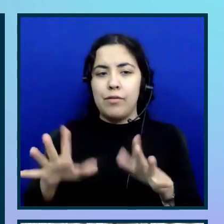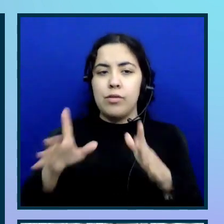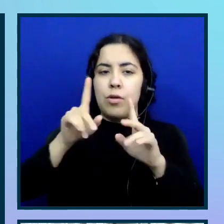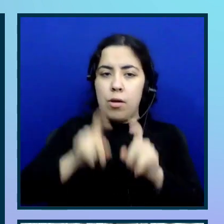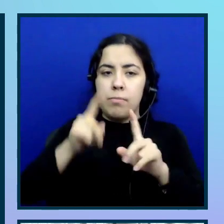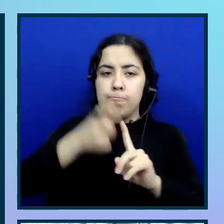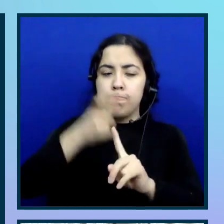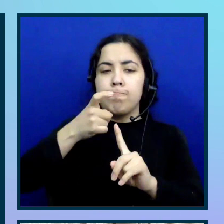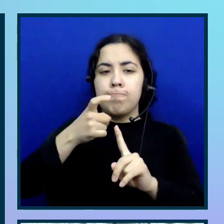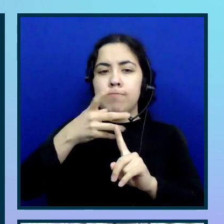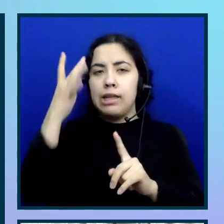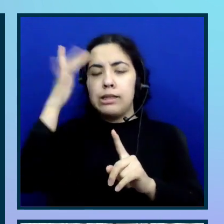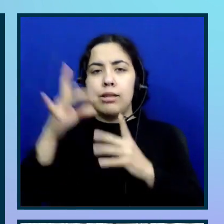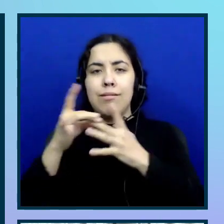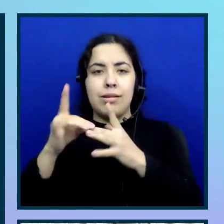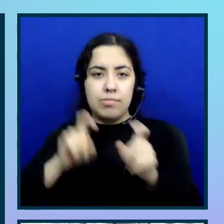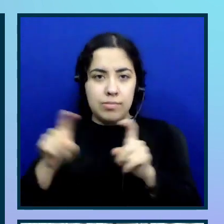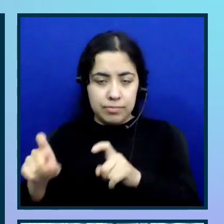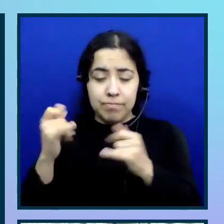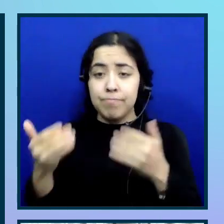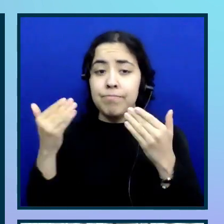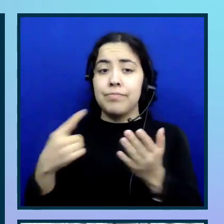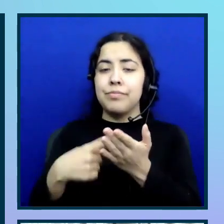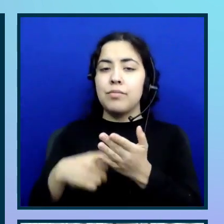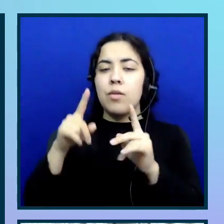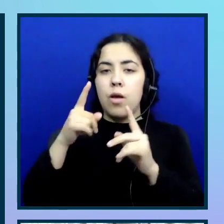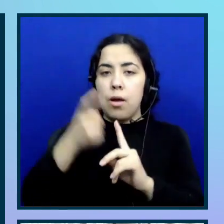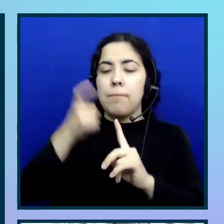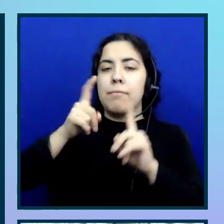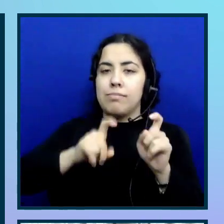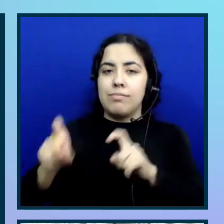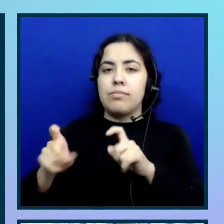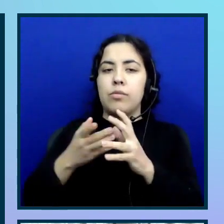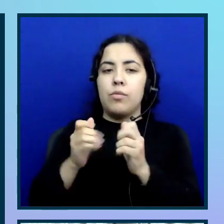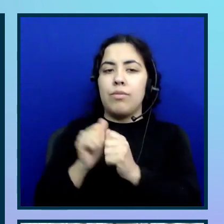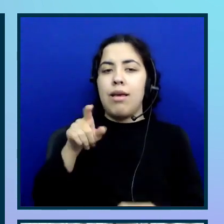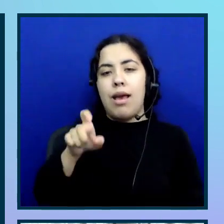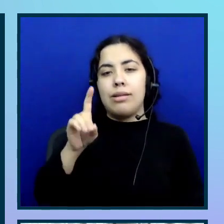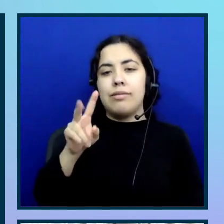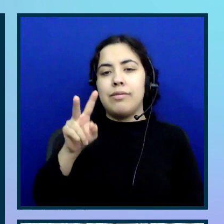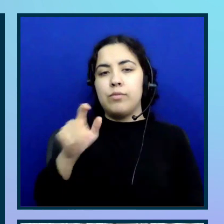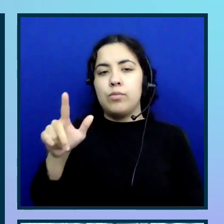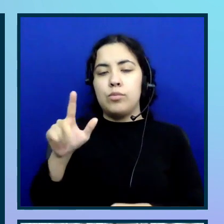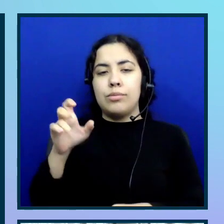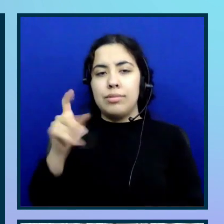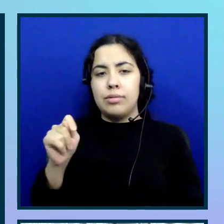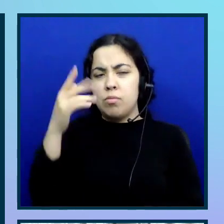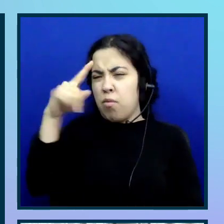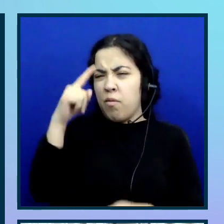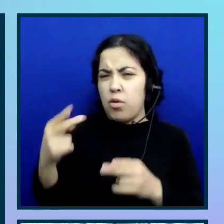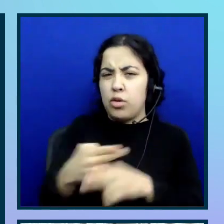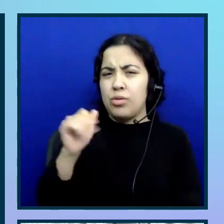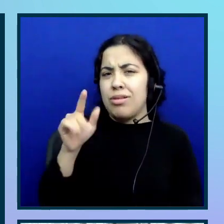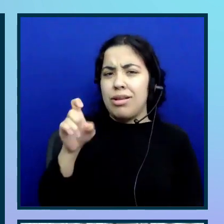testing. So let's talk about automated testing with the Axe DevTools extension. So why use Axe DevTools